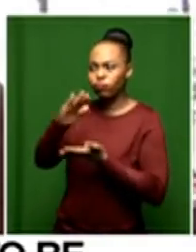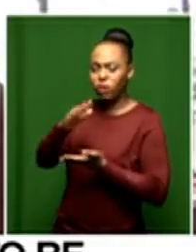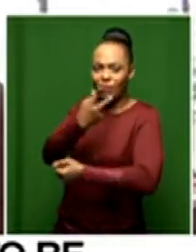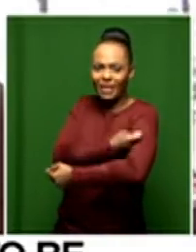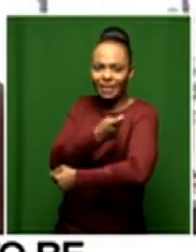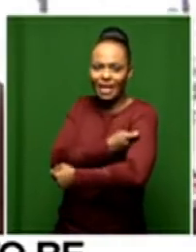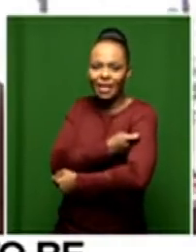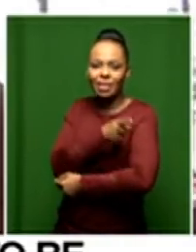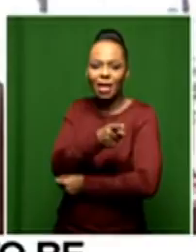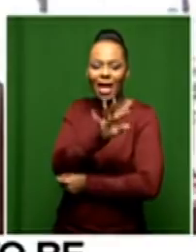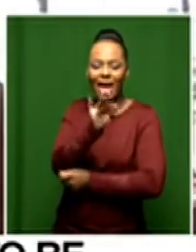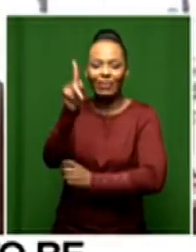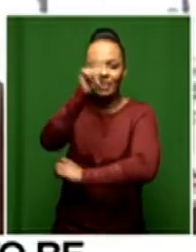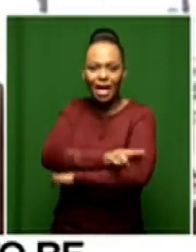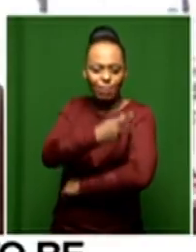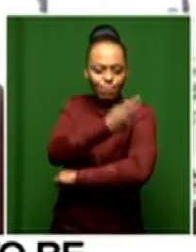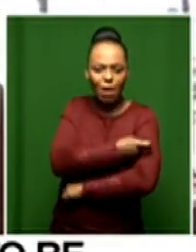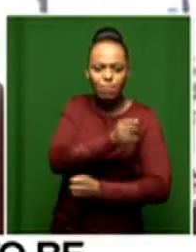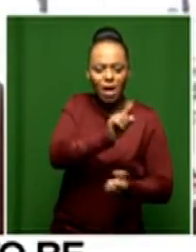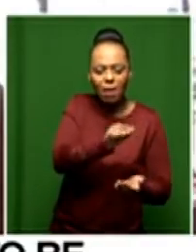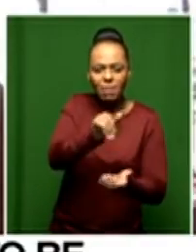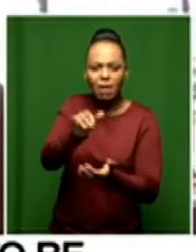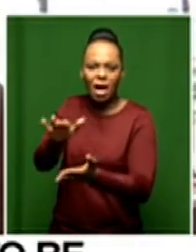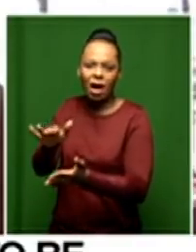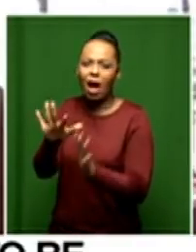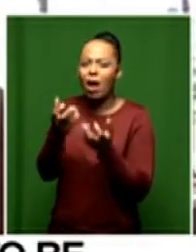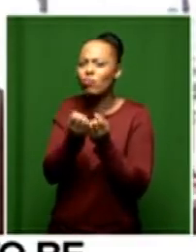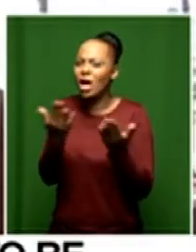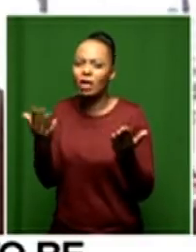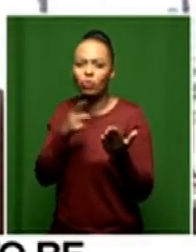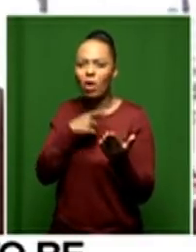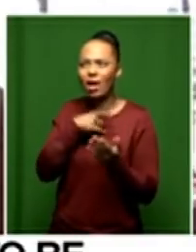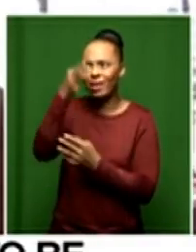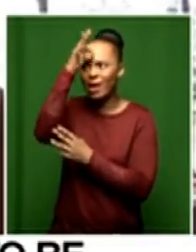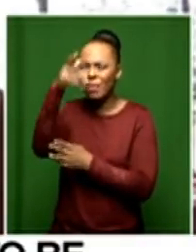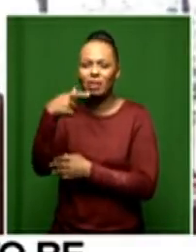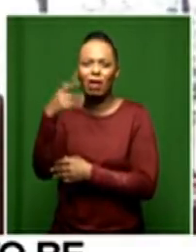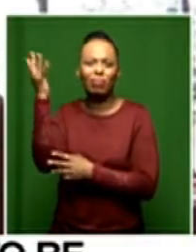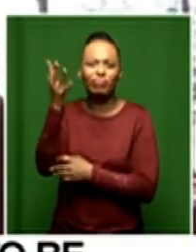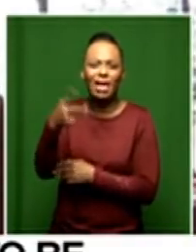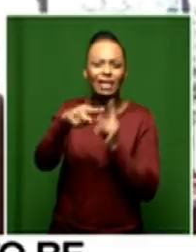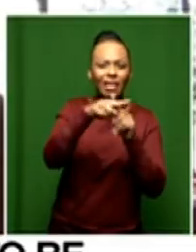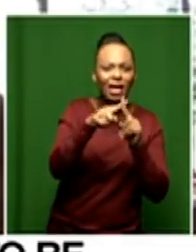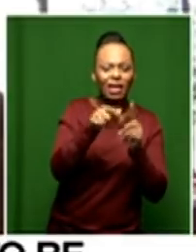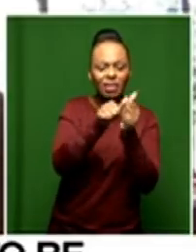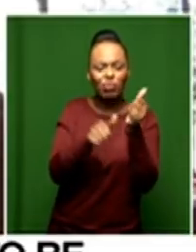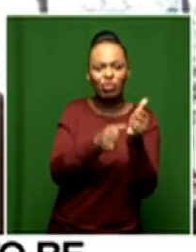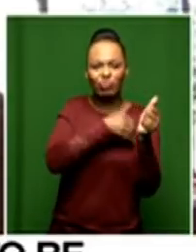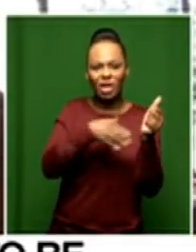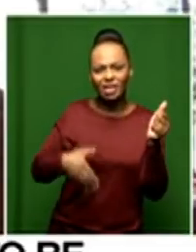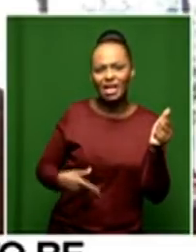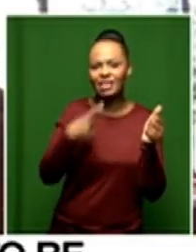per day so that we can reach herd immunity. I mean, the government has set targets. We heard the Deputy President saying that we could